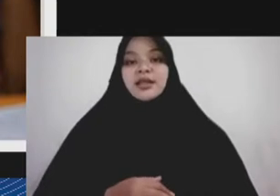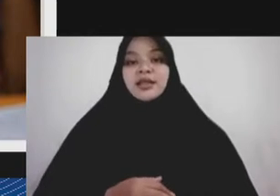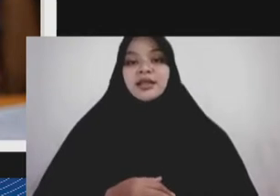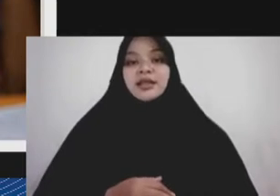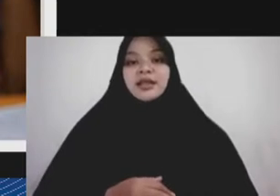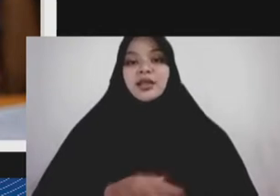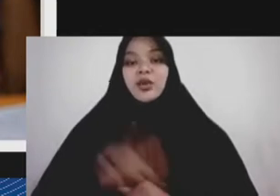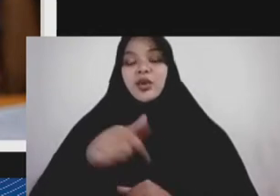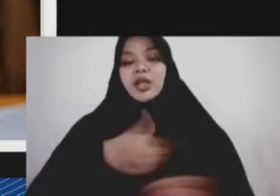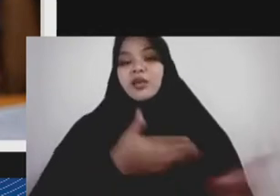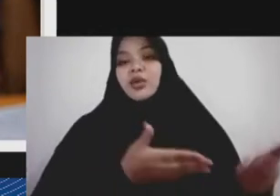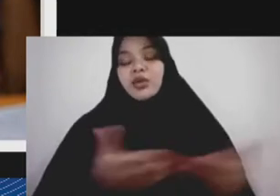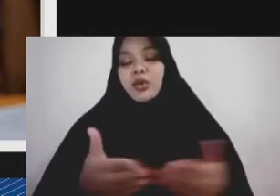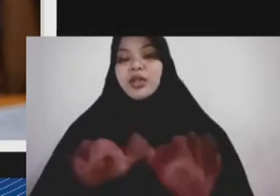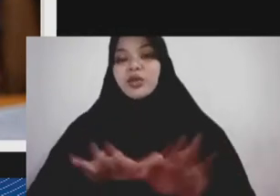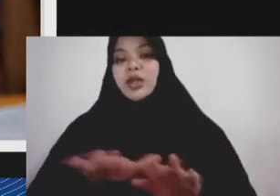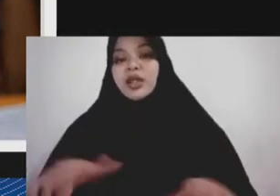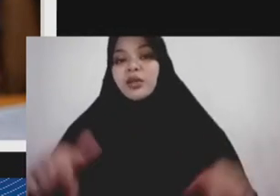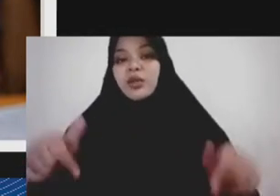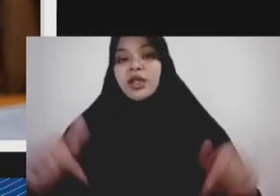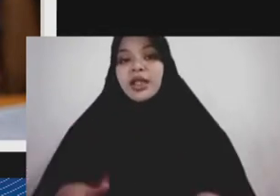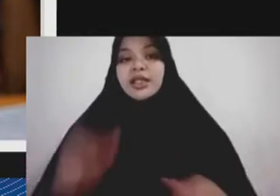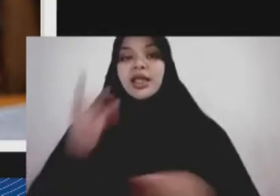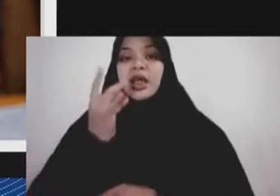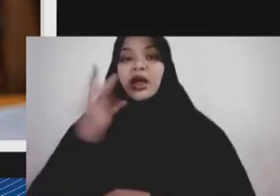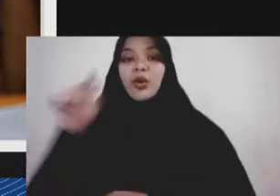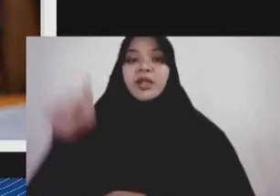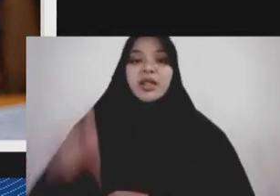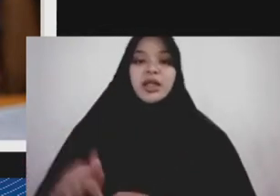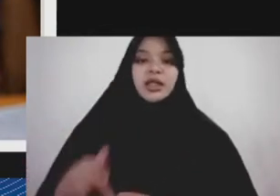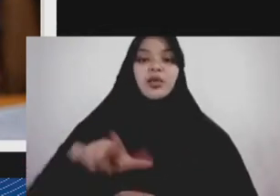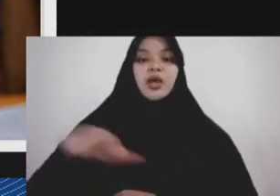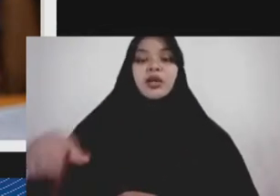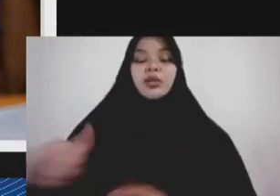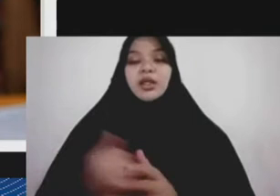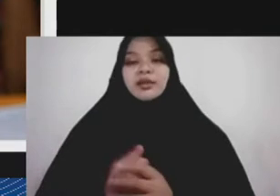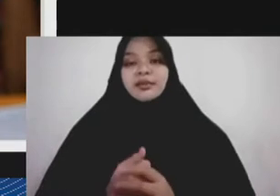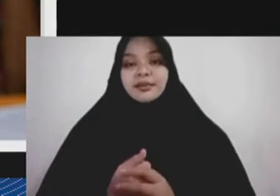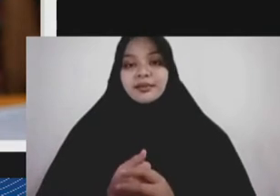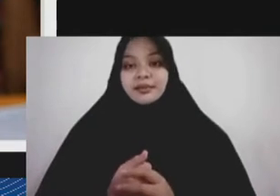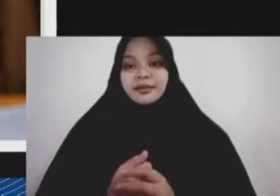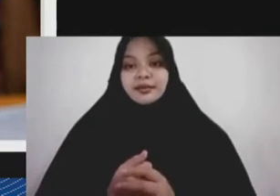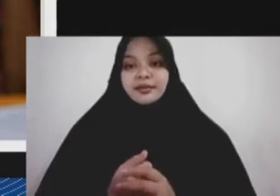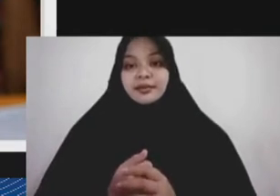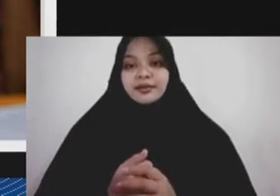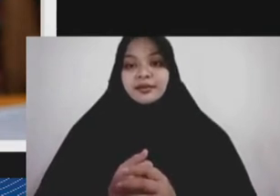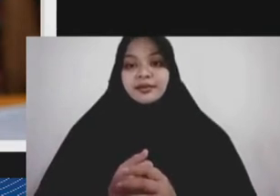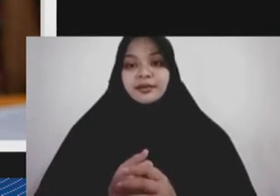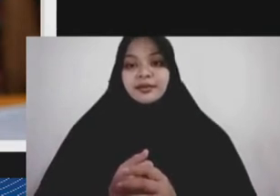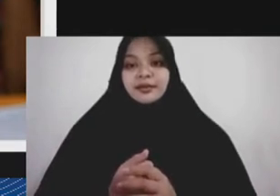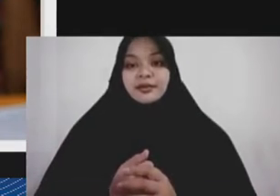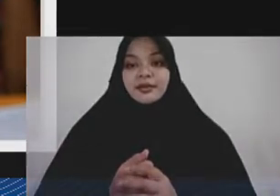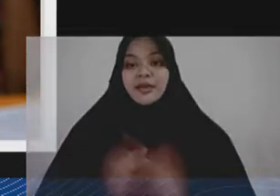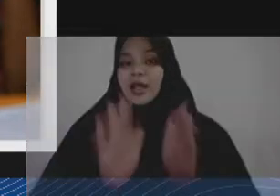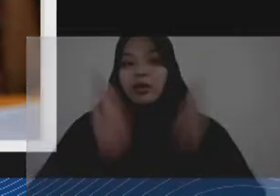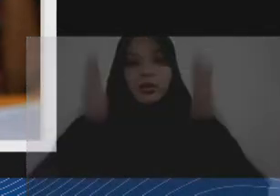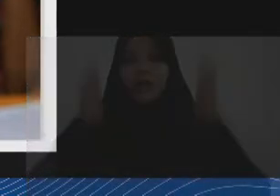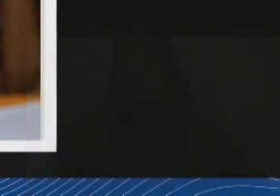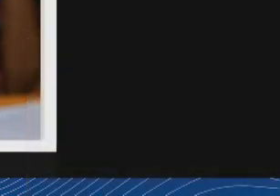all. These recommendations we think are not only critical